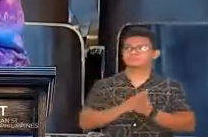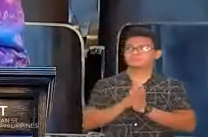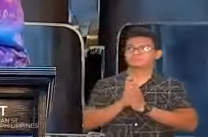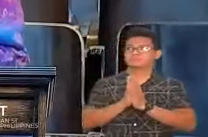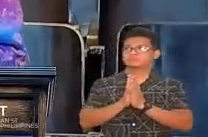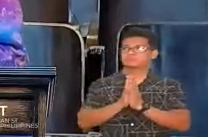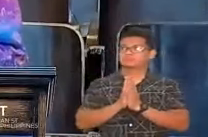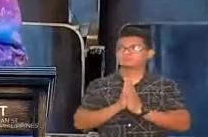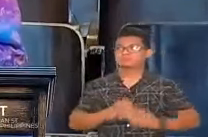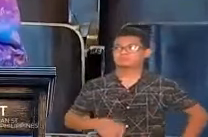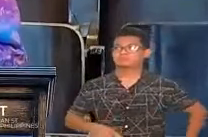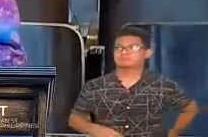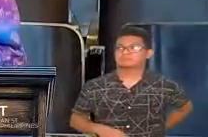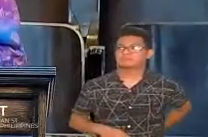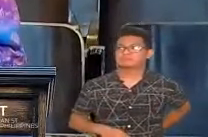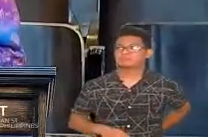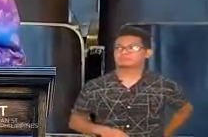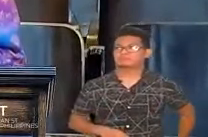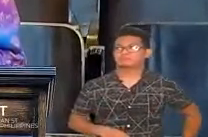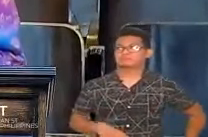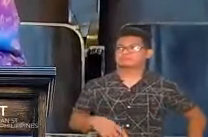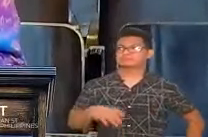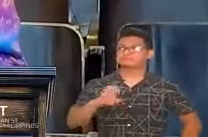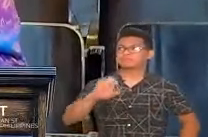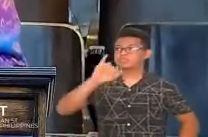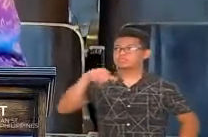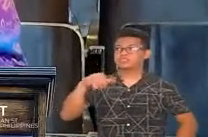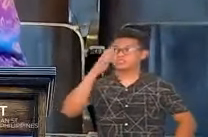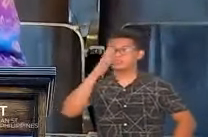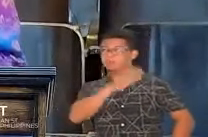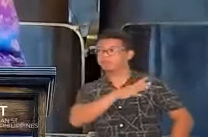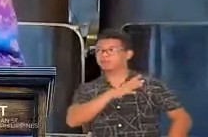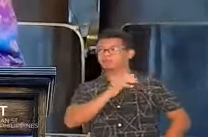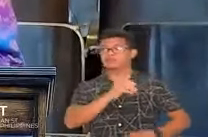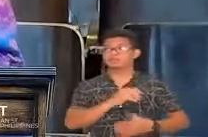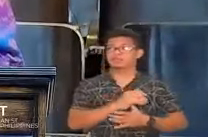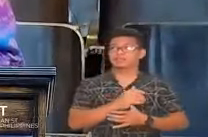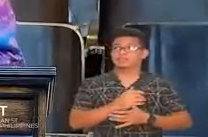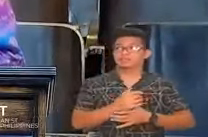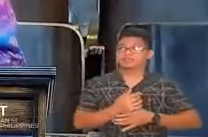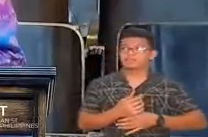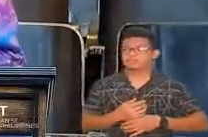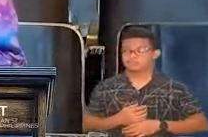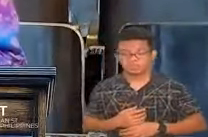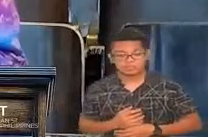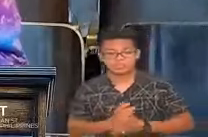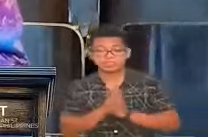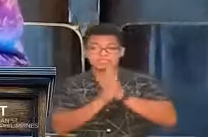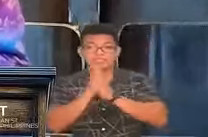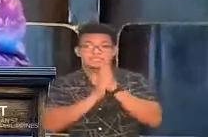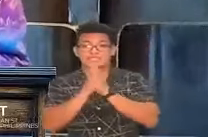Samaria and delivered one of the shortest messages that Ahab heard.